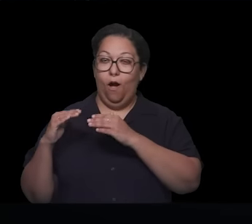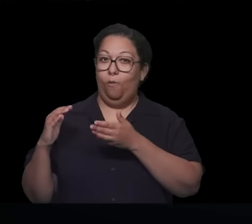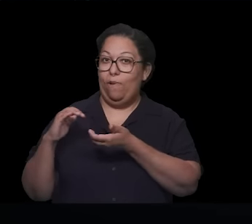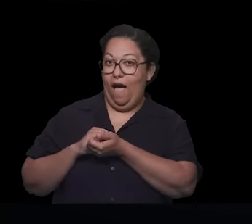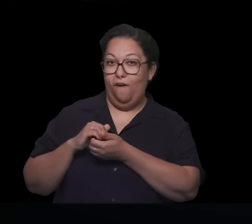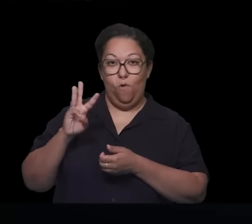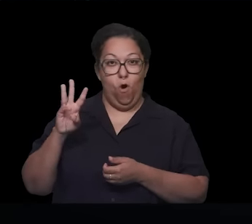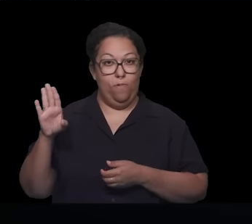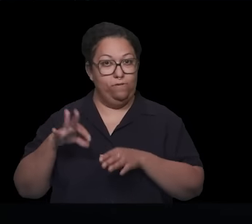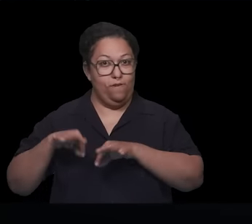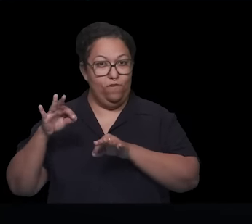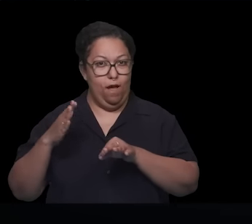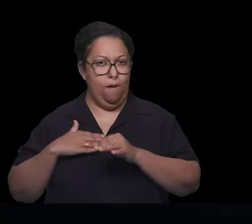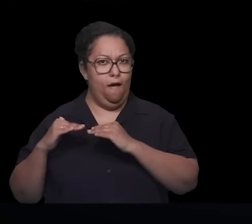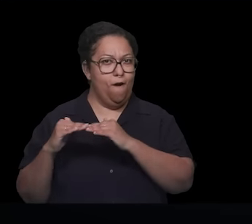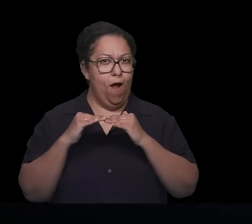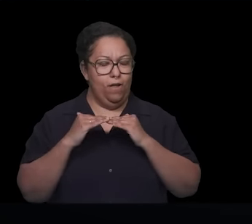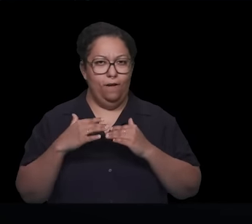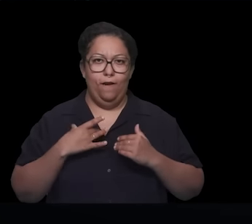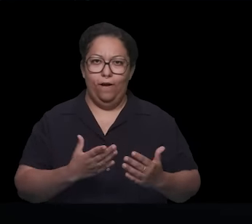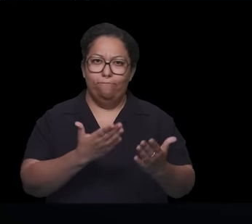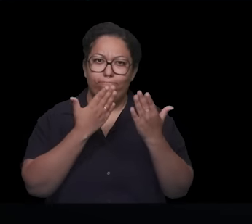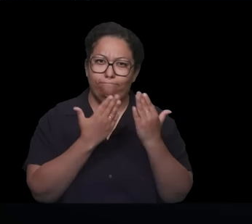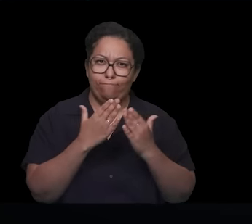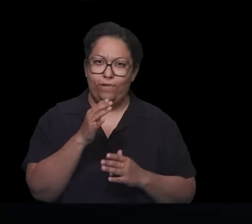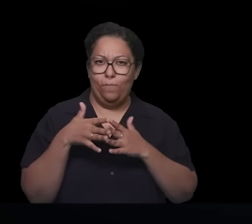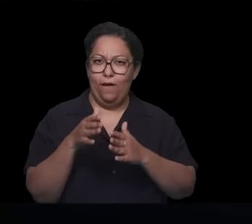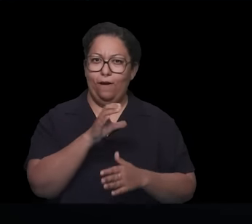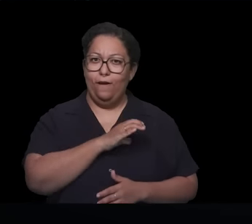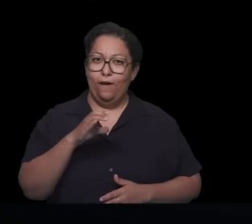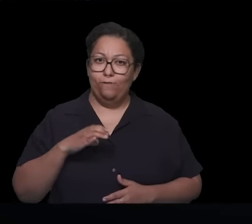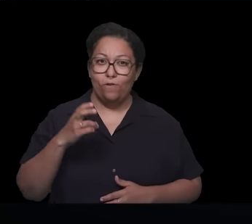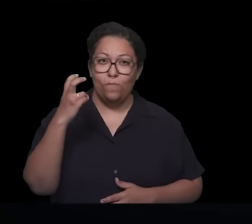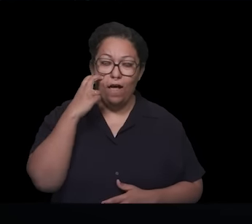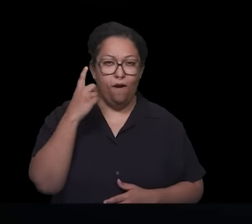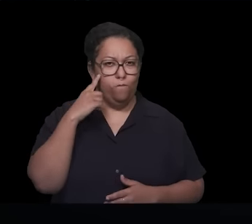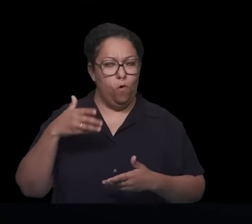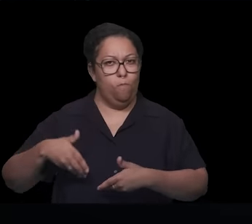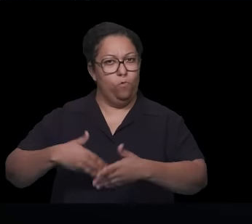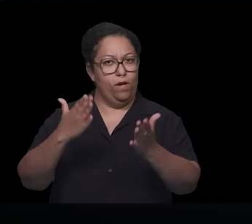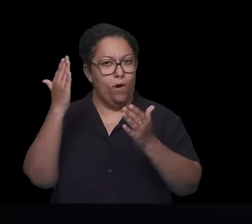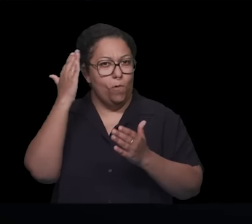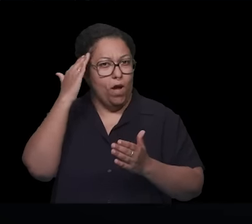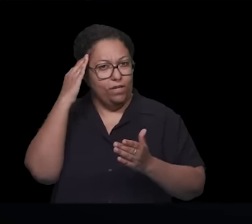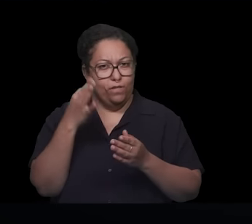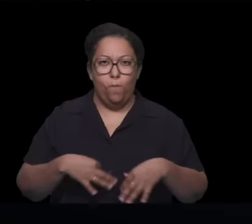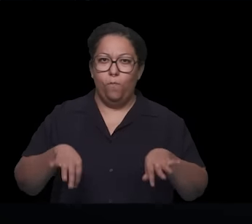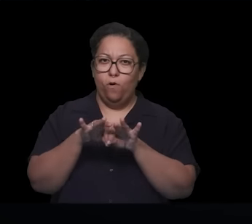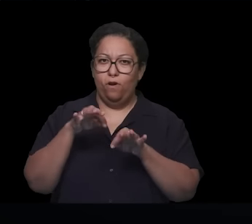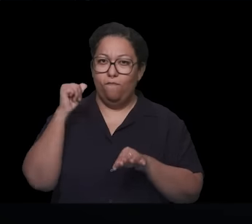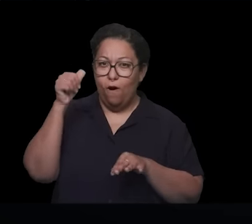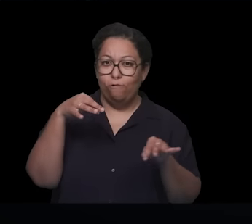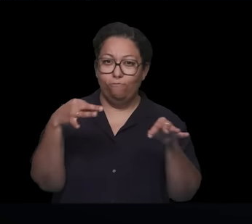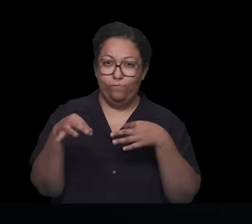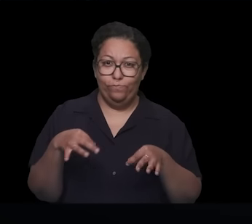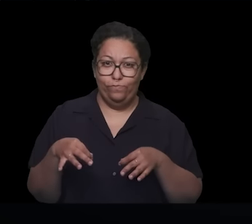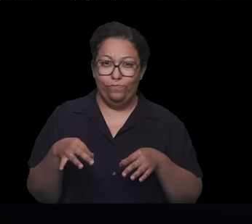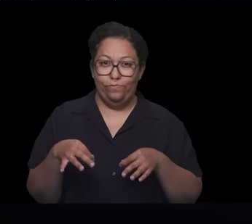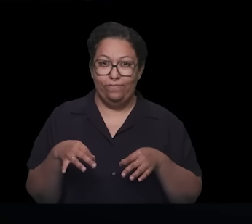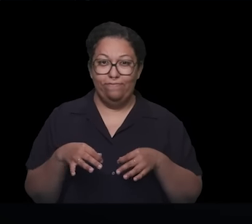behalf of Warner Brothers Discovery and my colleagues, I'd like to thank the American Council of the Blind for bringing awareness to the importance of